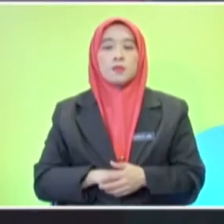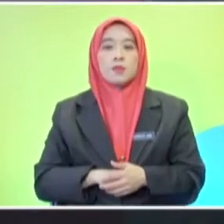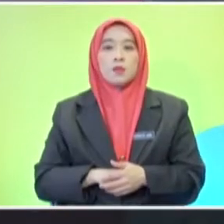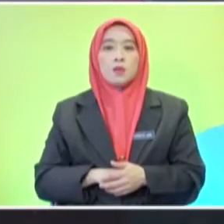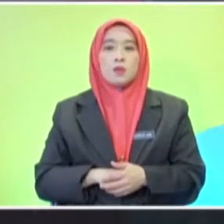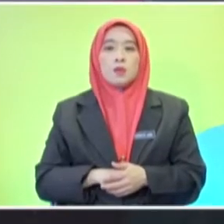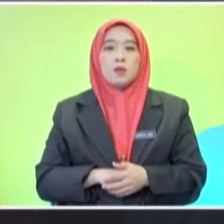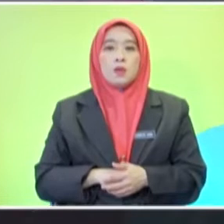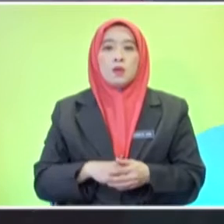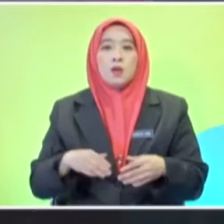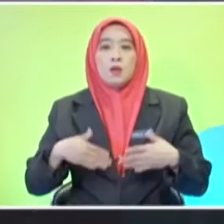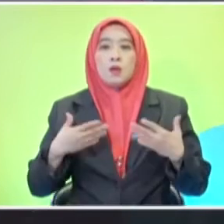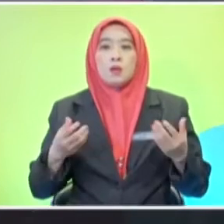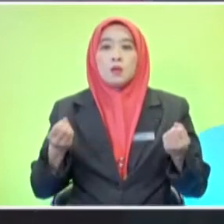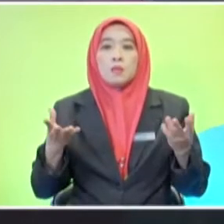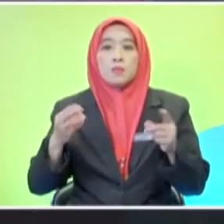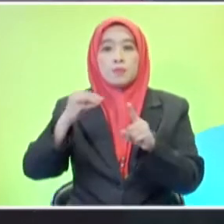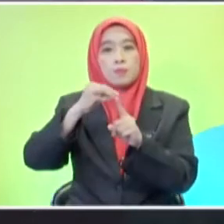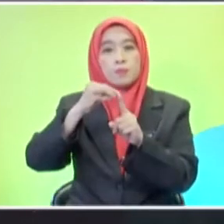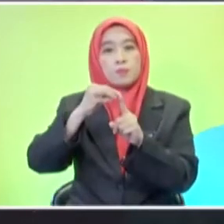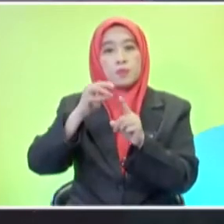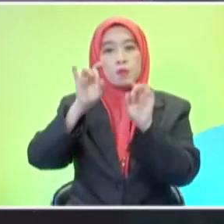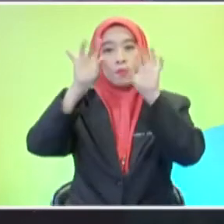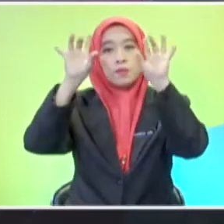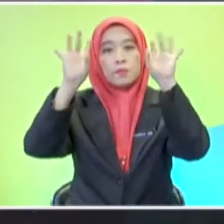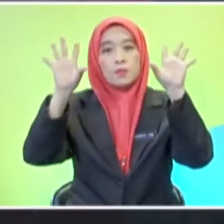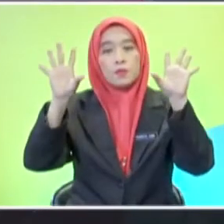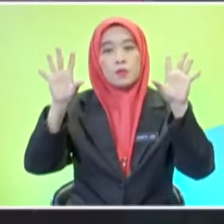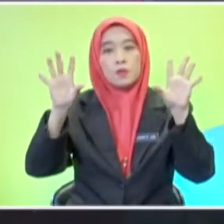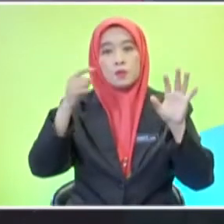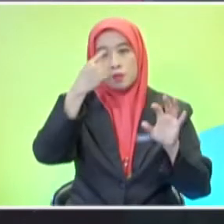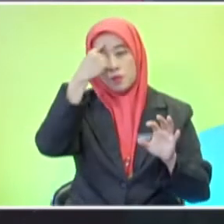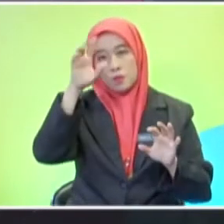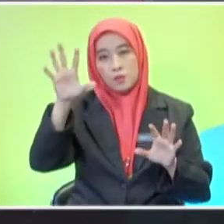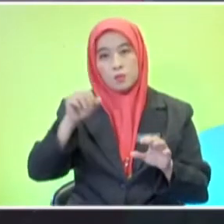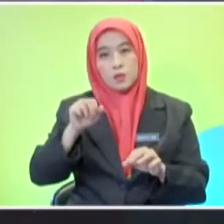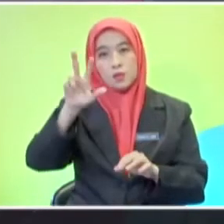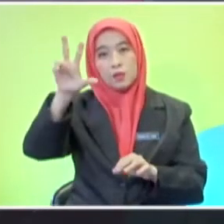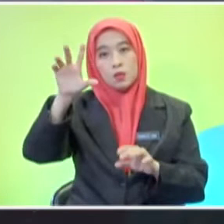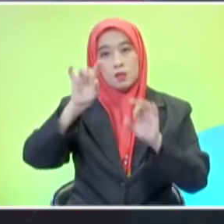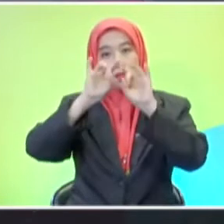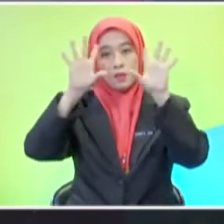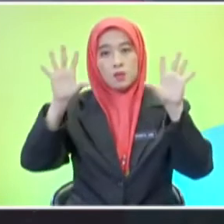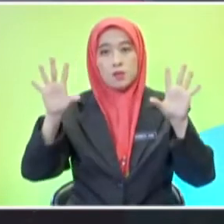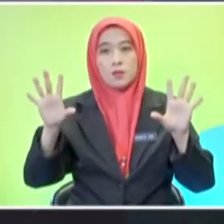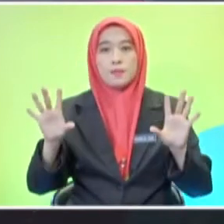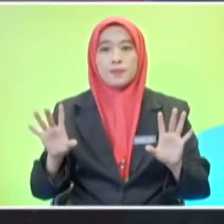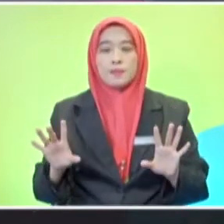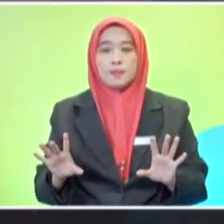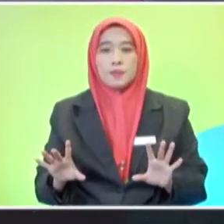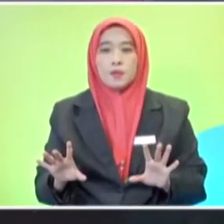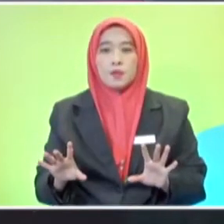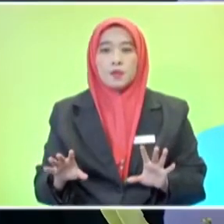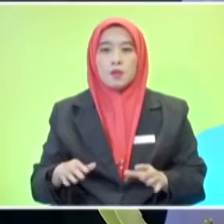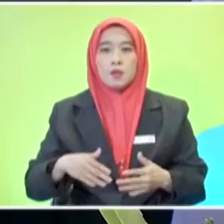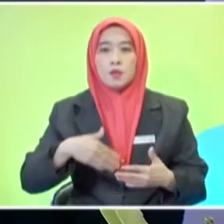many marks or stars you want to give to Alisa for that We will answer? give them 3 stars. 3 stars. Okay, good job, Alisa. Okay,